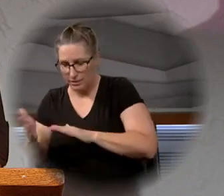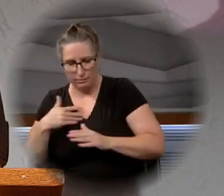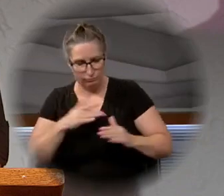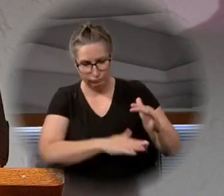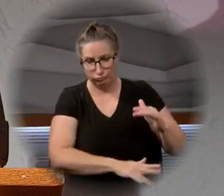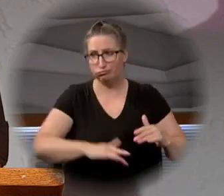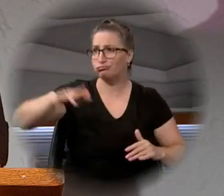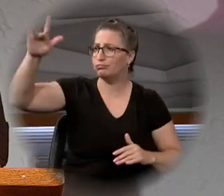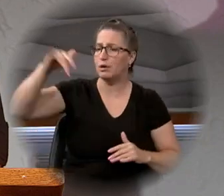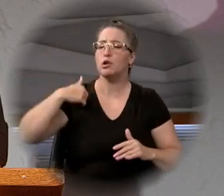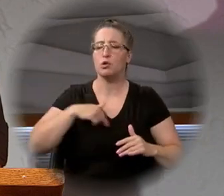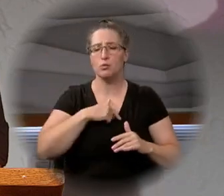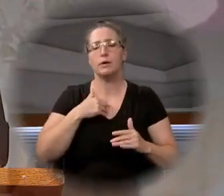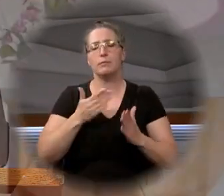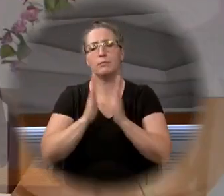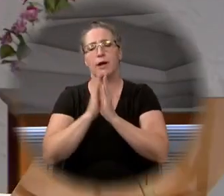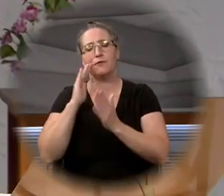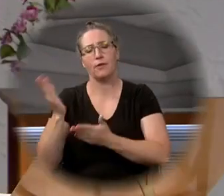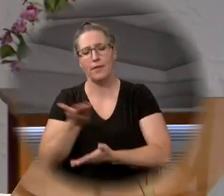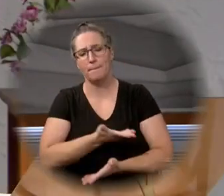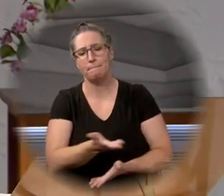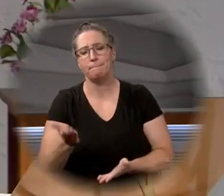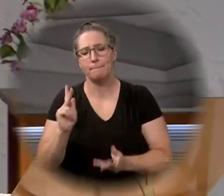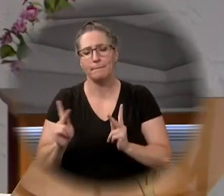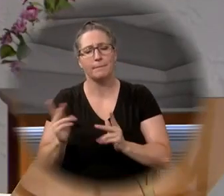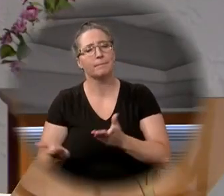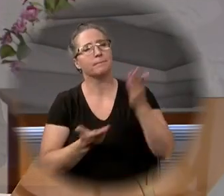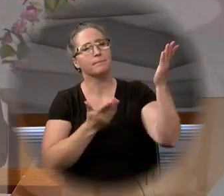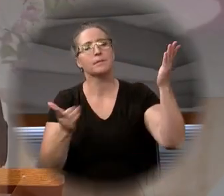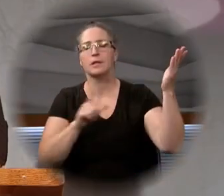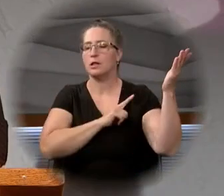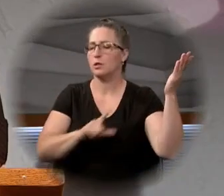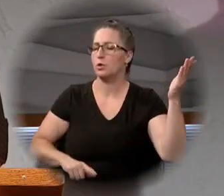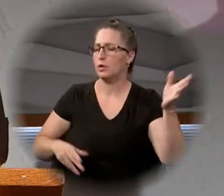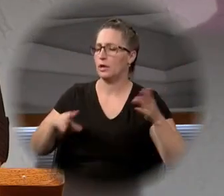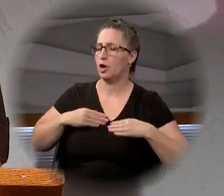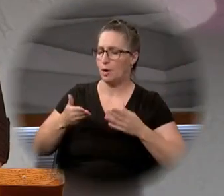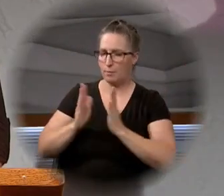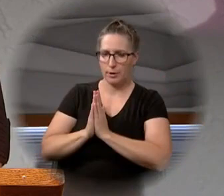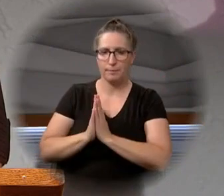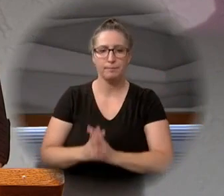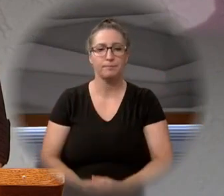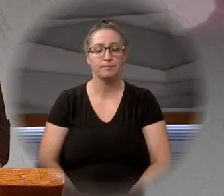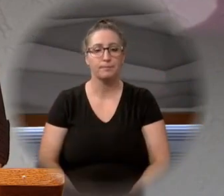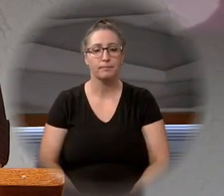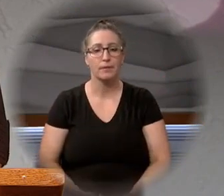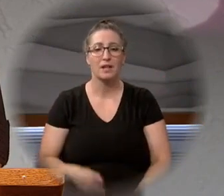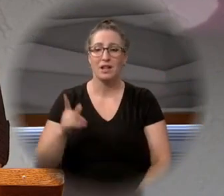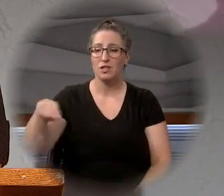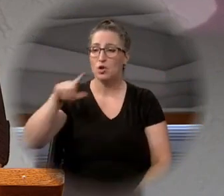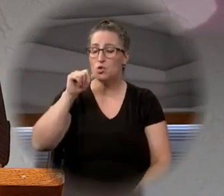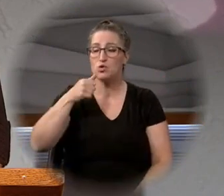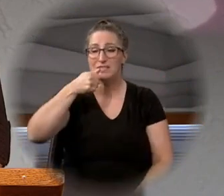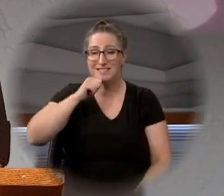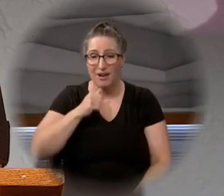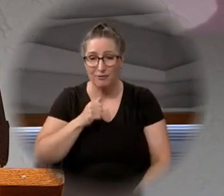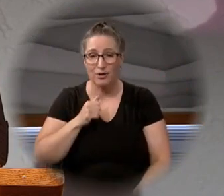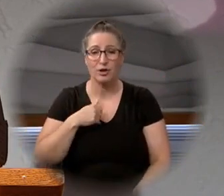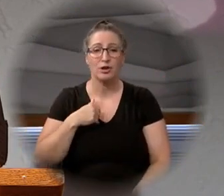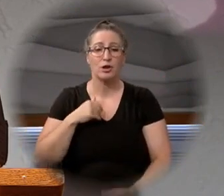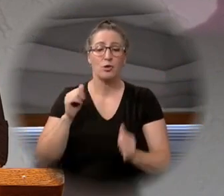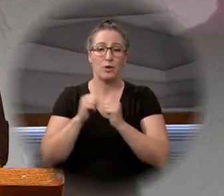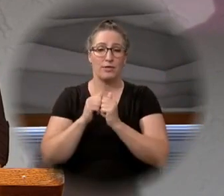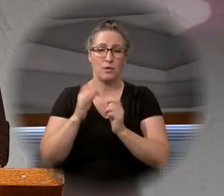faithfulness. We pray to the Lord. Lord, hear our prayer. For all who are suffering from or affected by